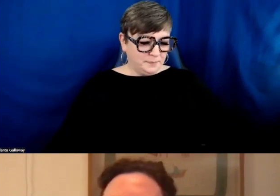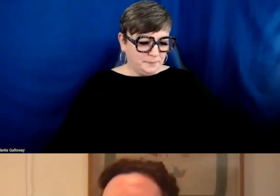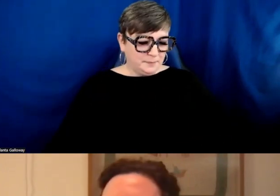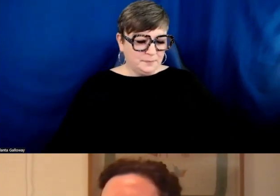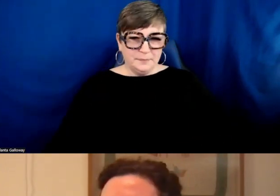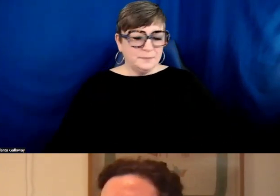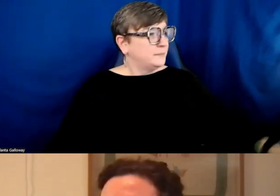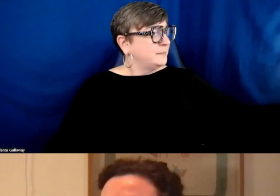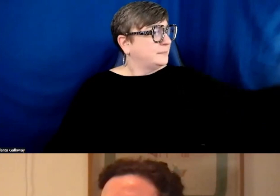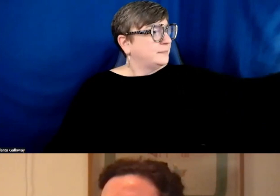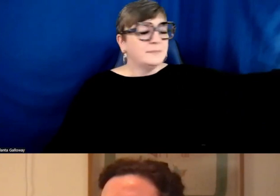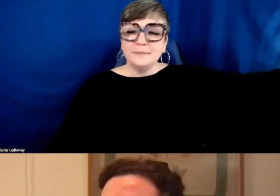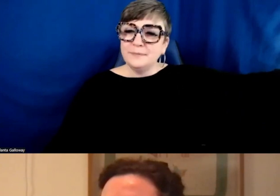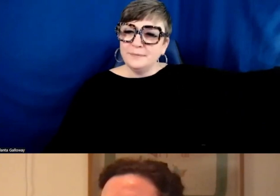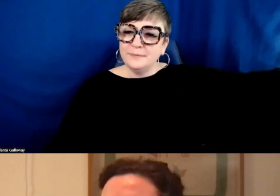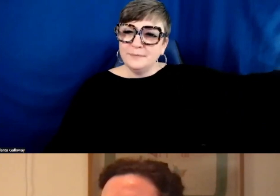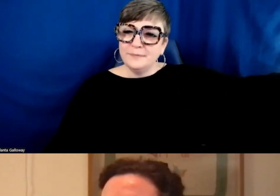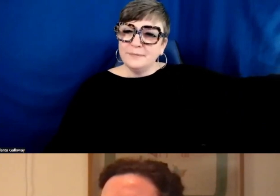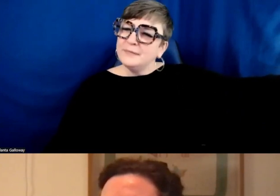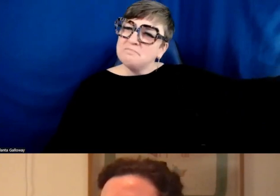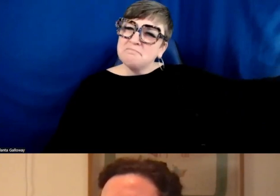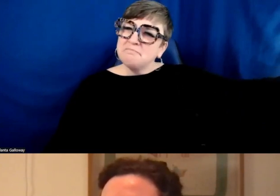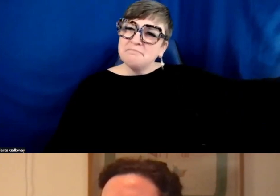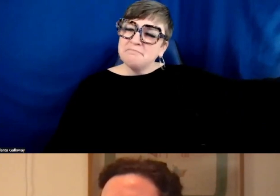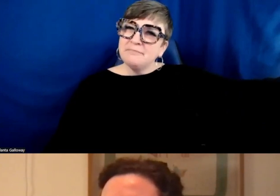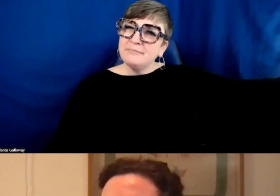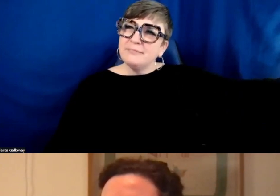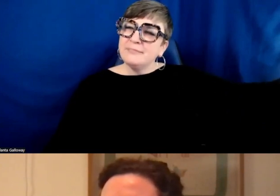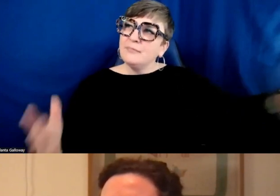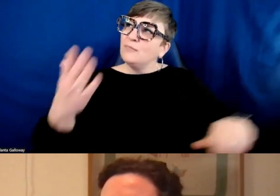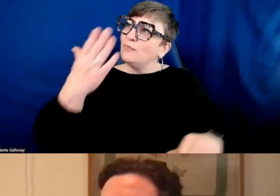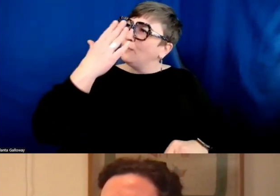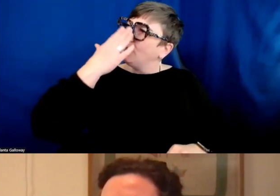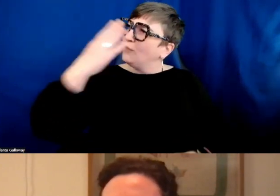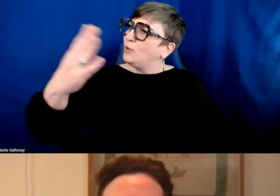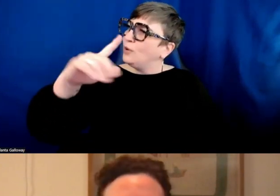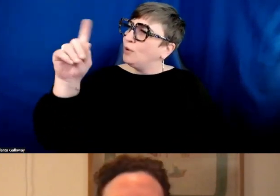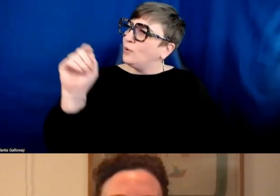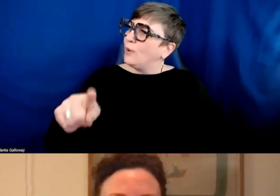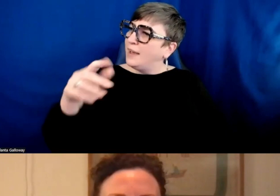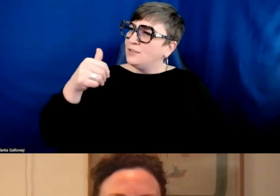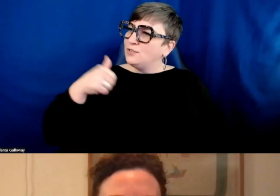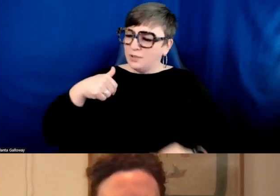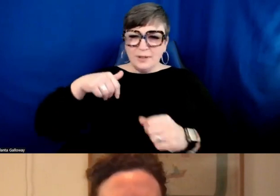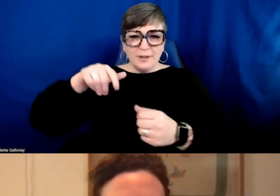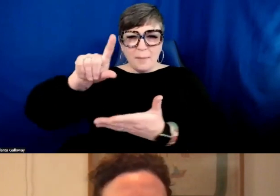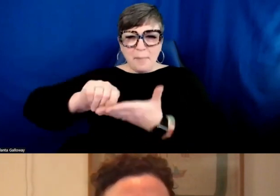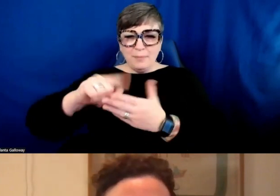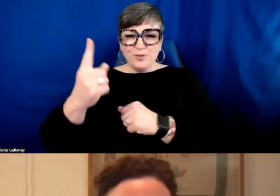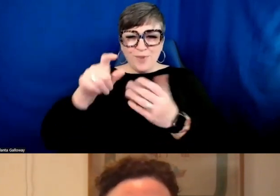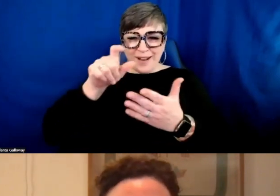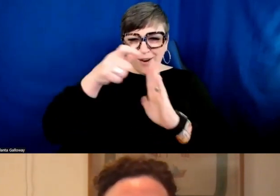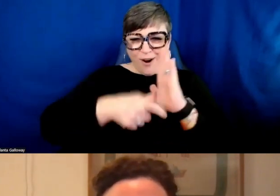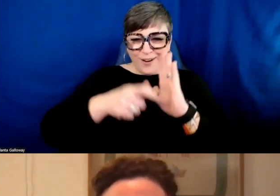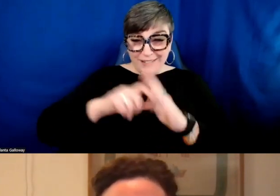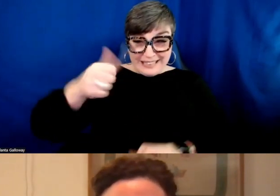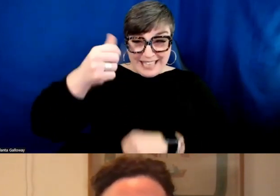That's a good question. And I don't know, I actually have written about this in an article I published about 10 years ago. So